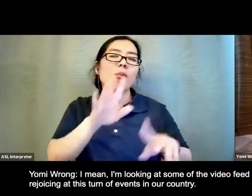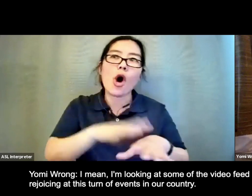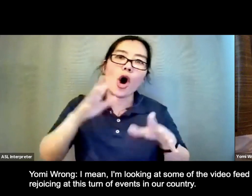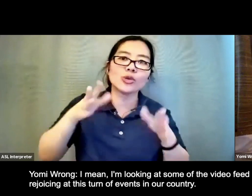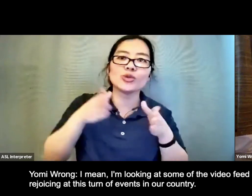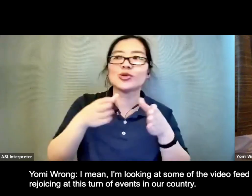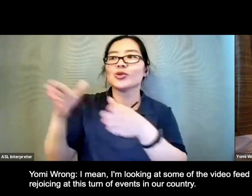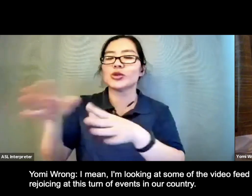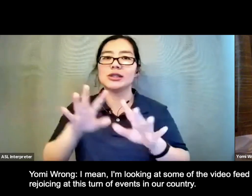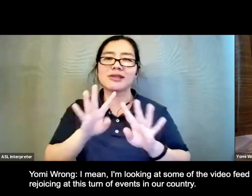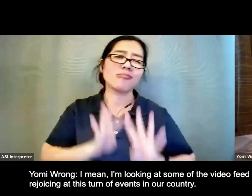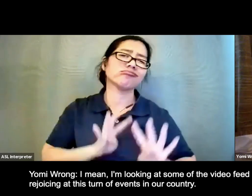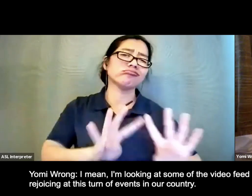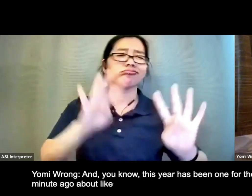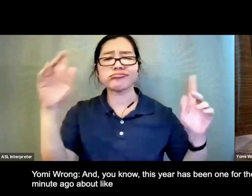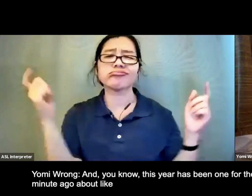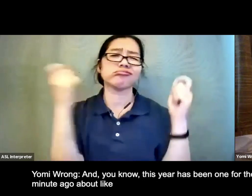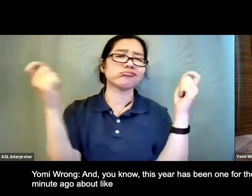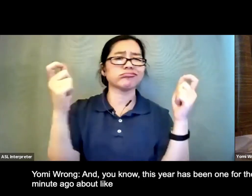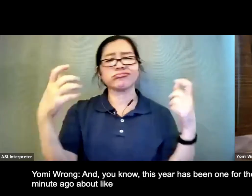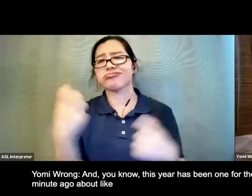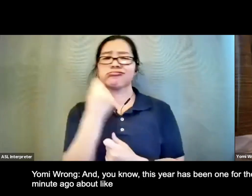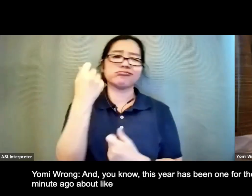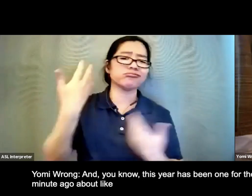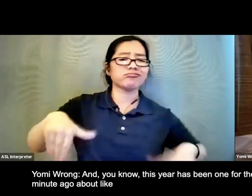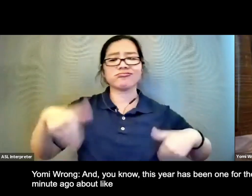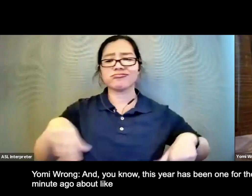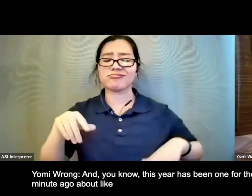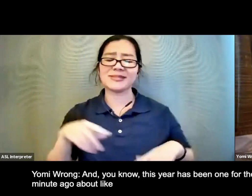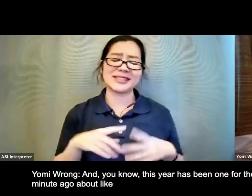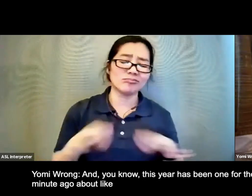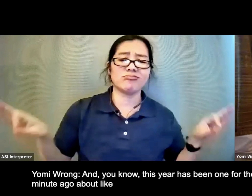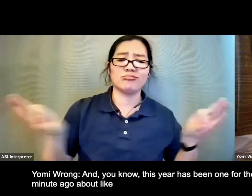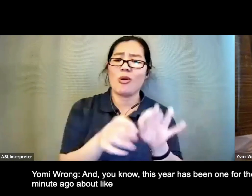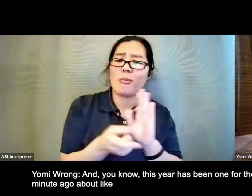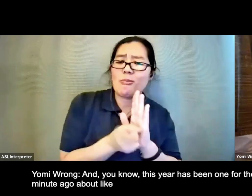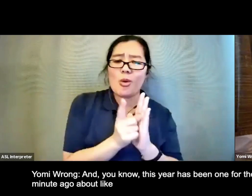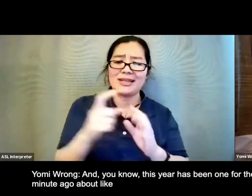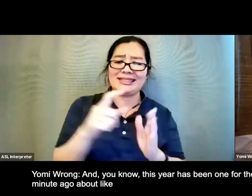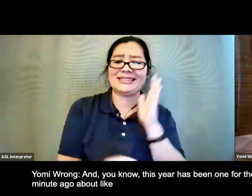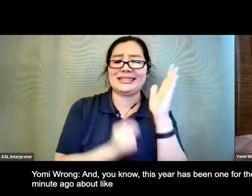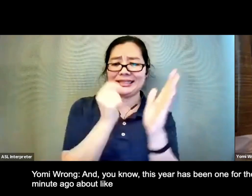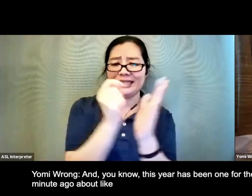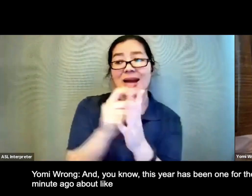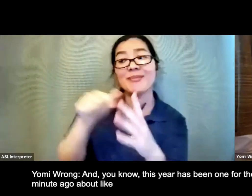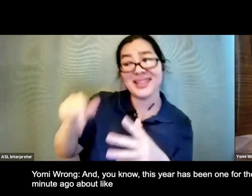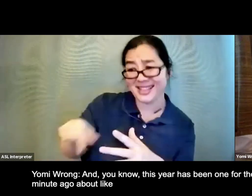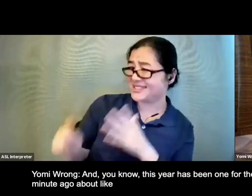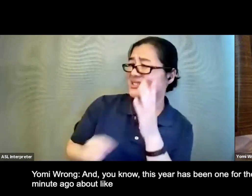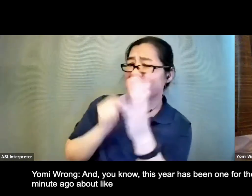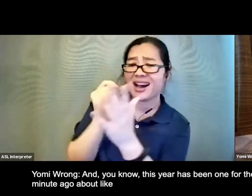of events in our country. And, you know, this year has been one for the ages, for the history books. And